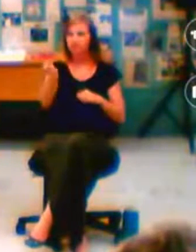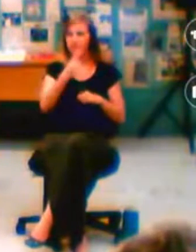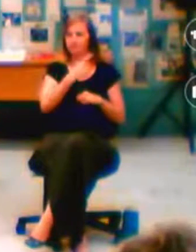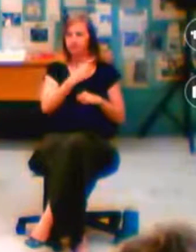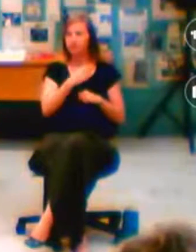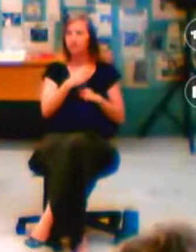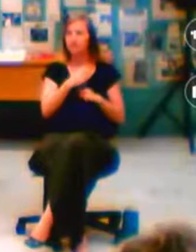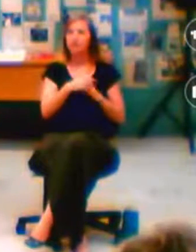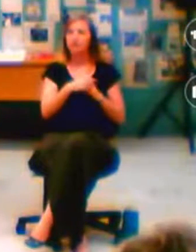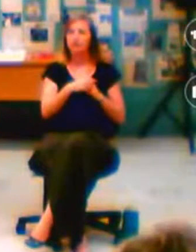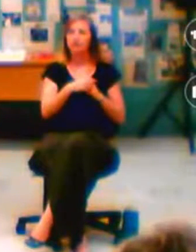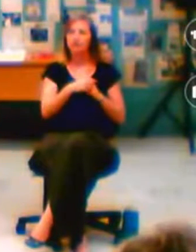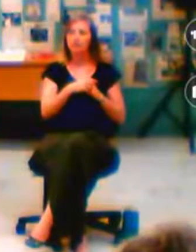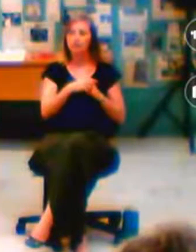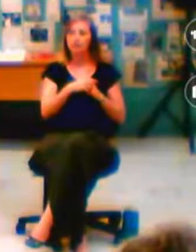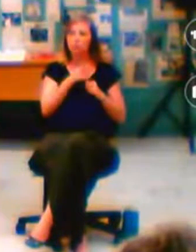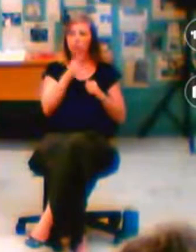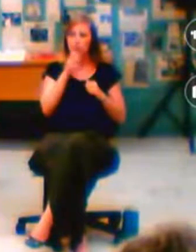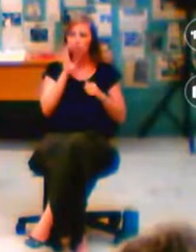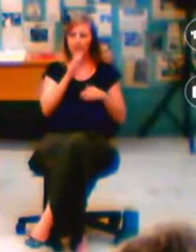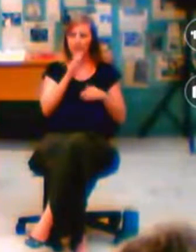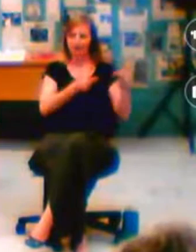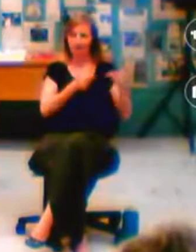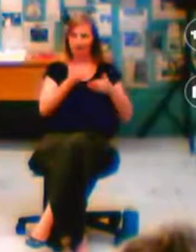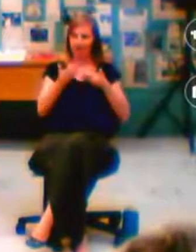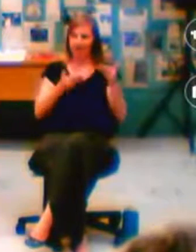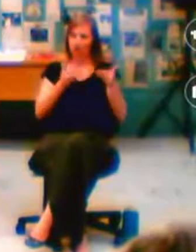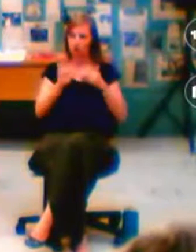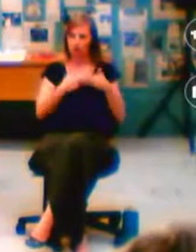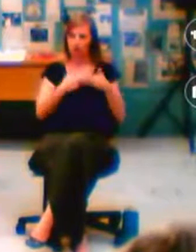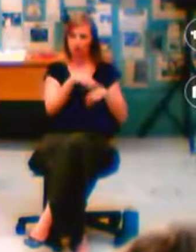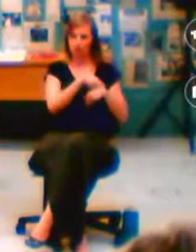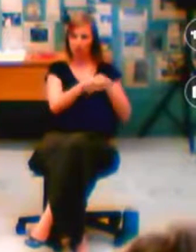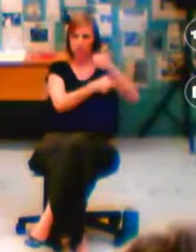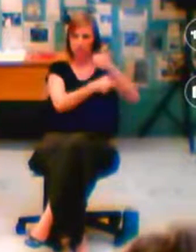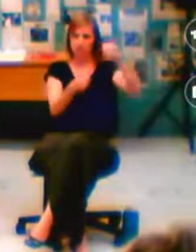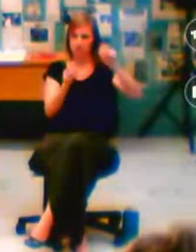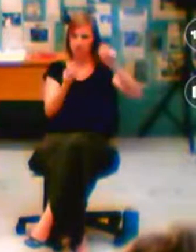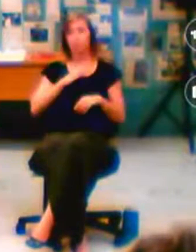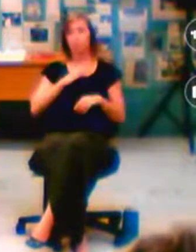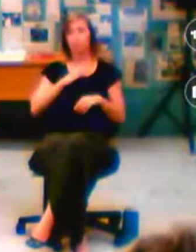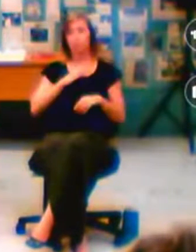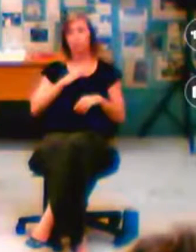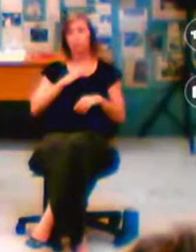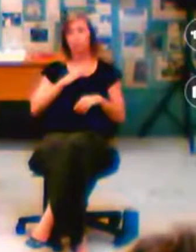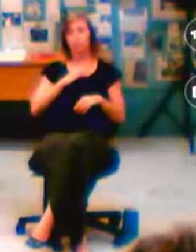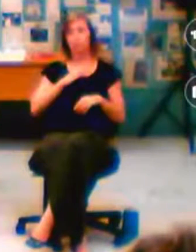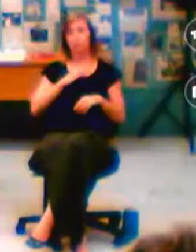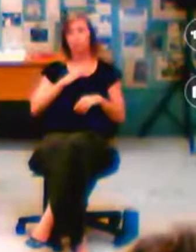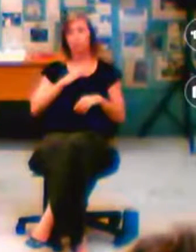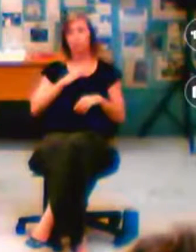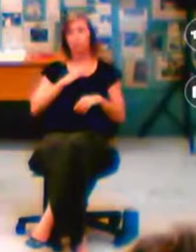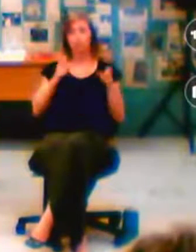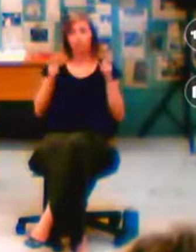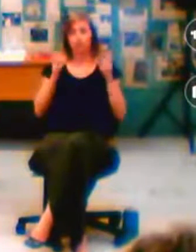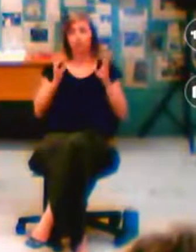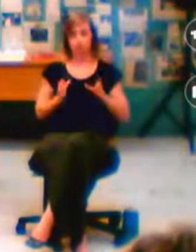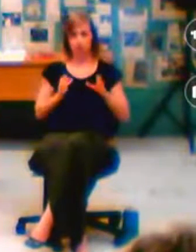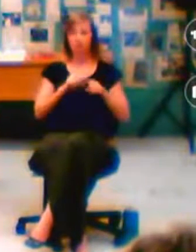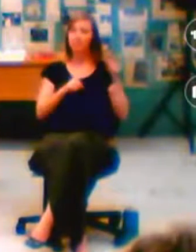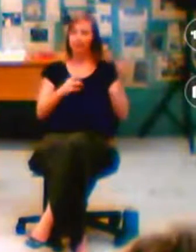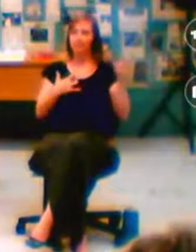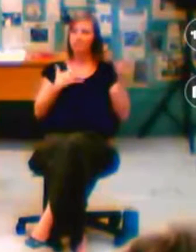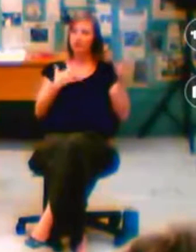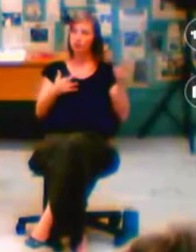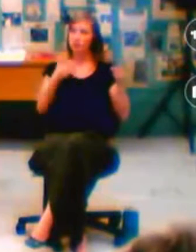It would be other people doing management of the different departments and different functions for the board. So who would be